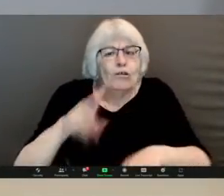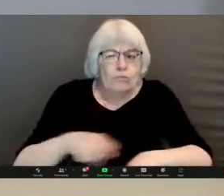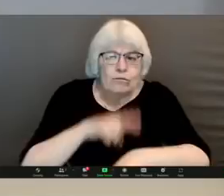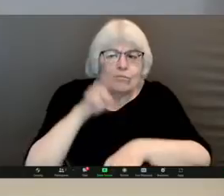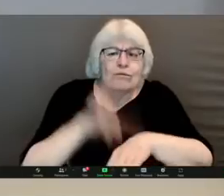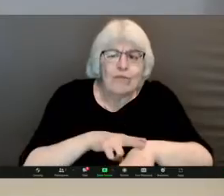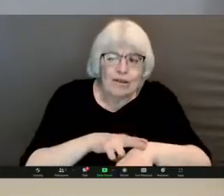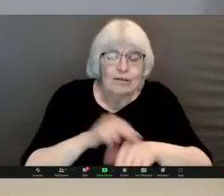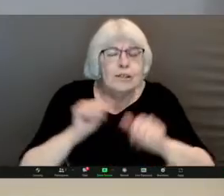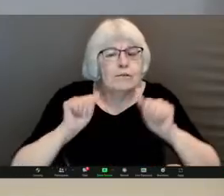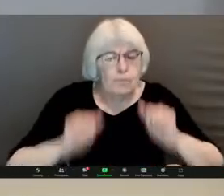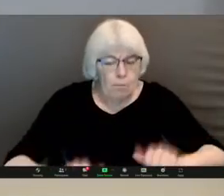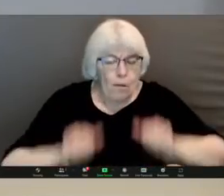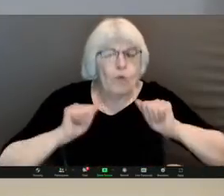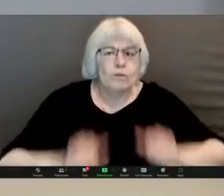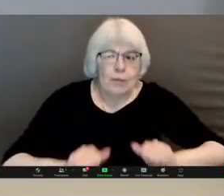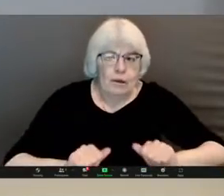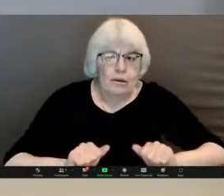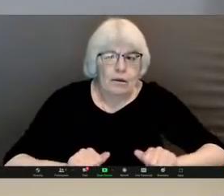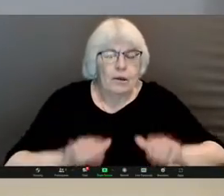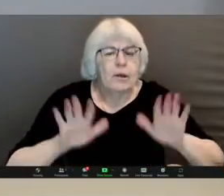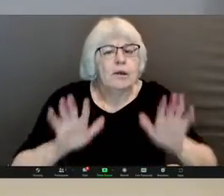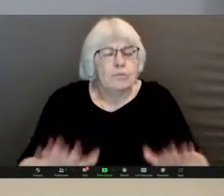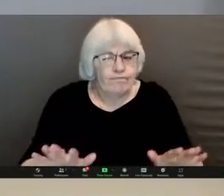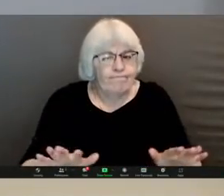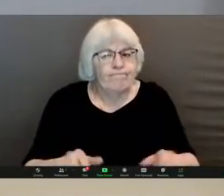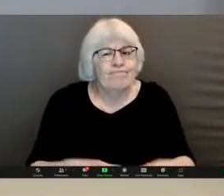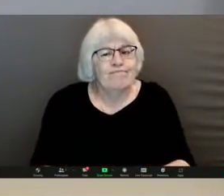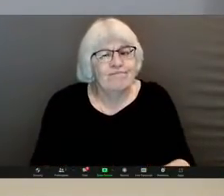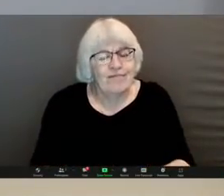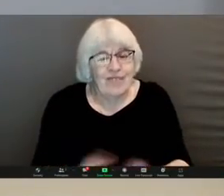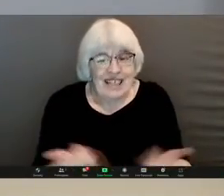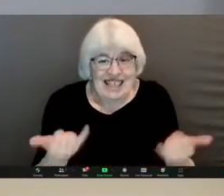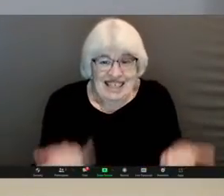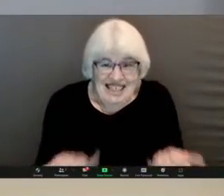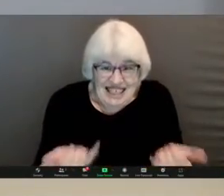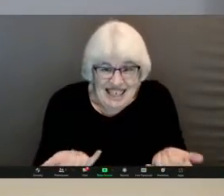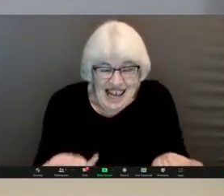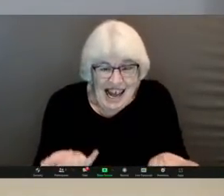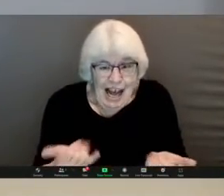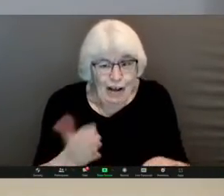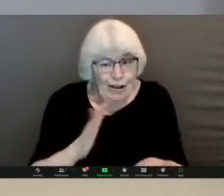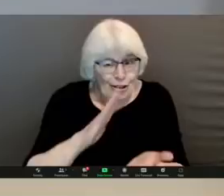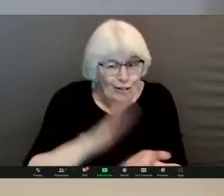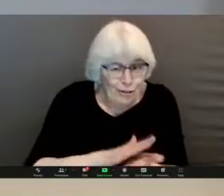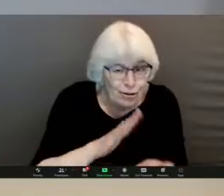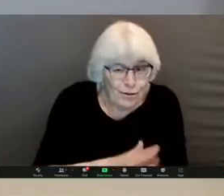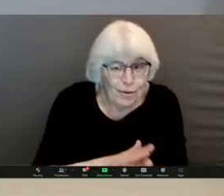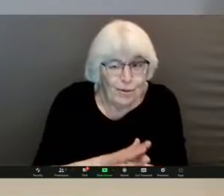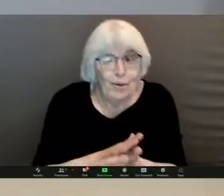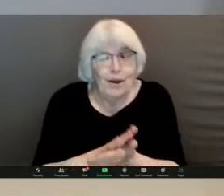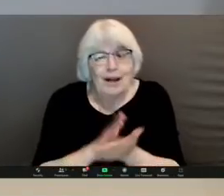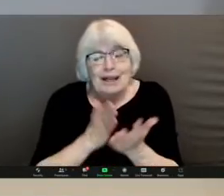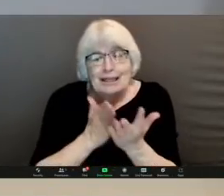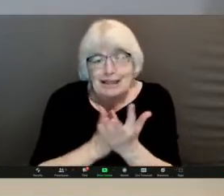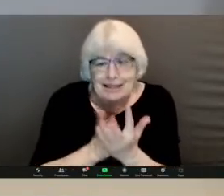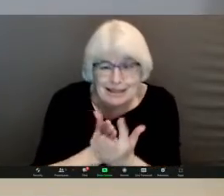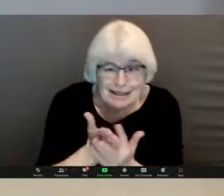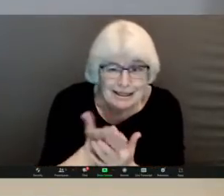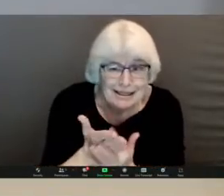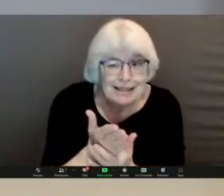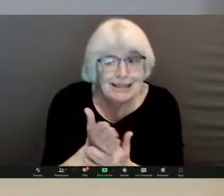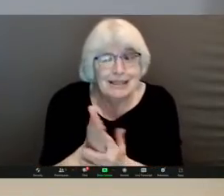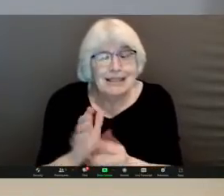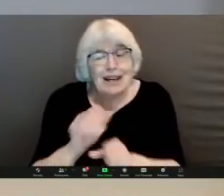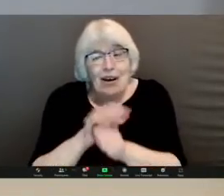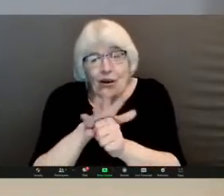journey in this time of transition through COVID-19 together, let us continue to be patient and continue to be